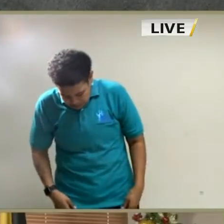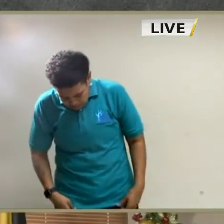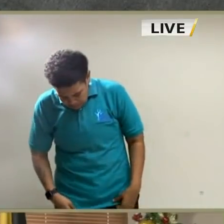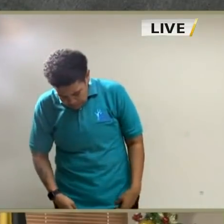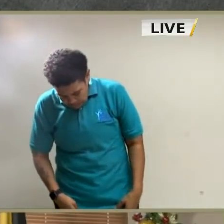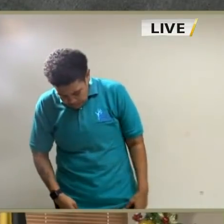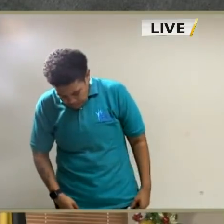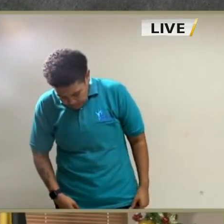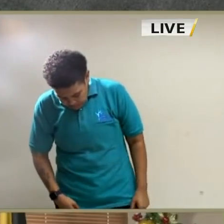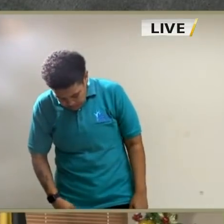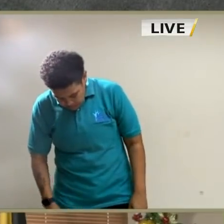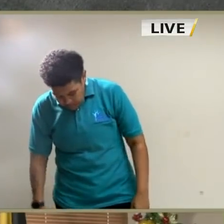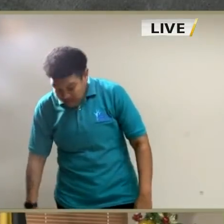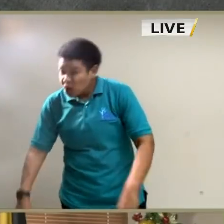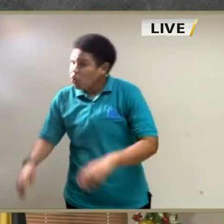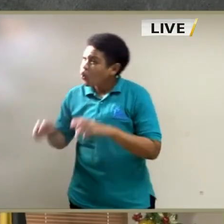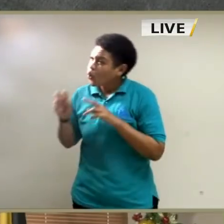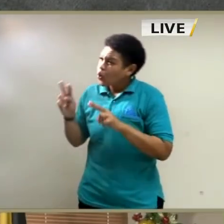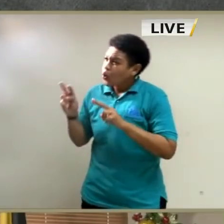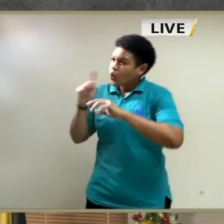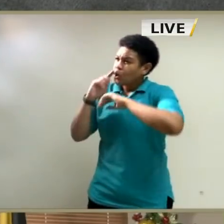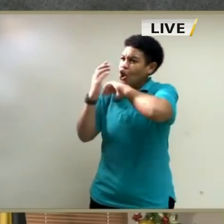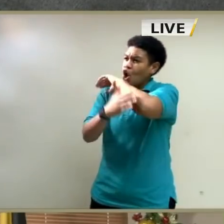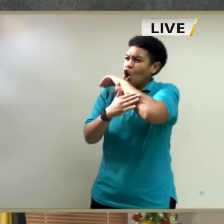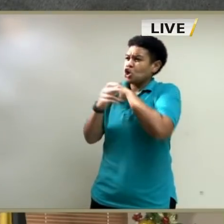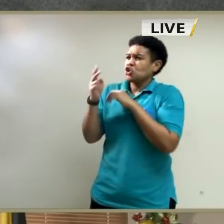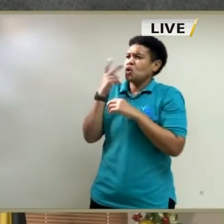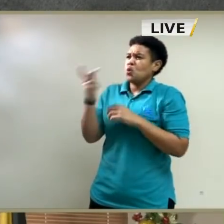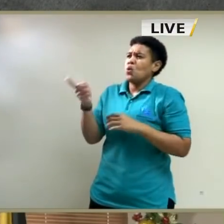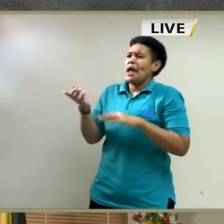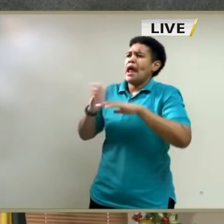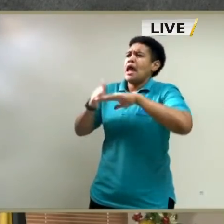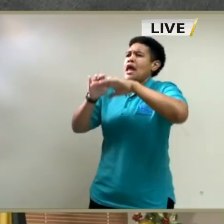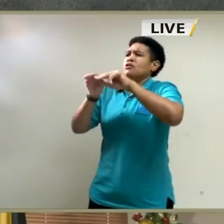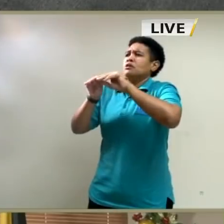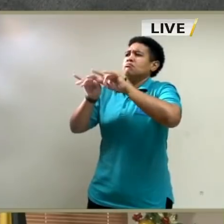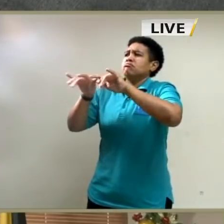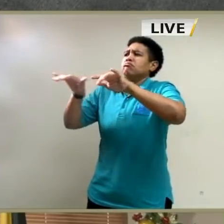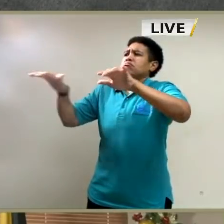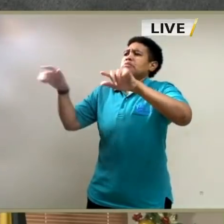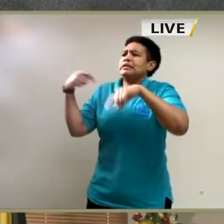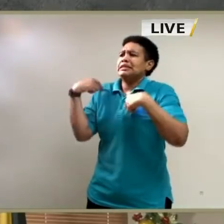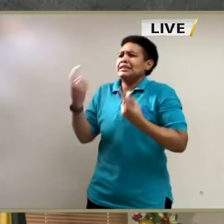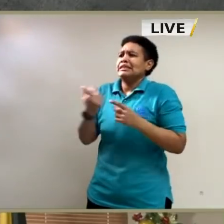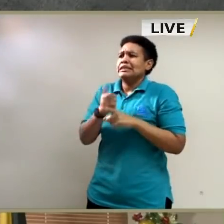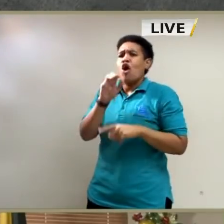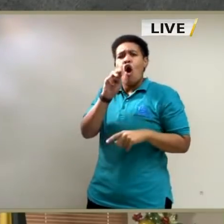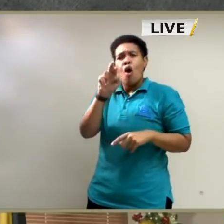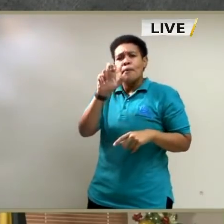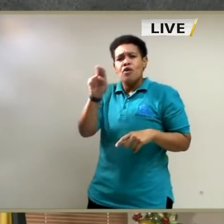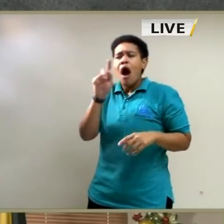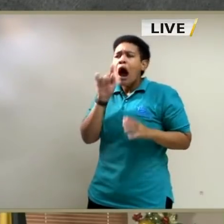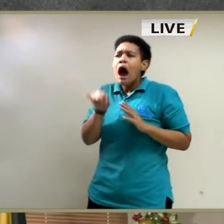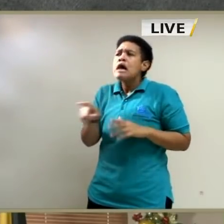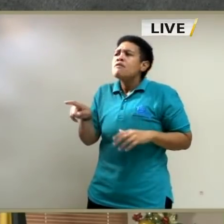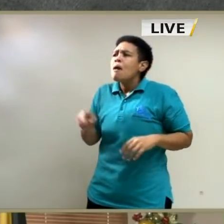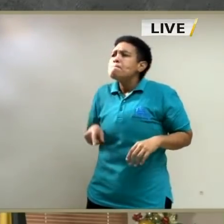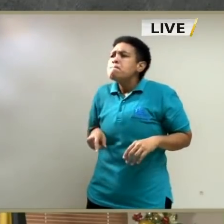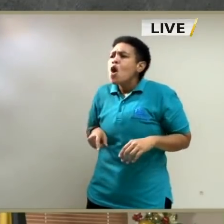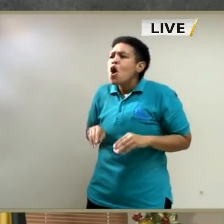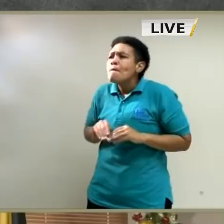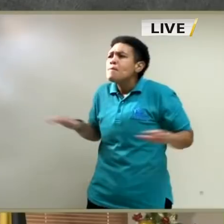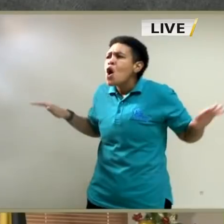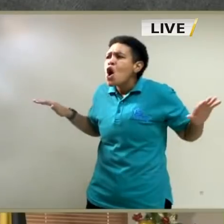countries and the increases that have been seen since Omicron has been identified